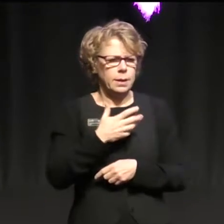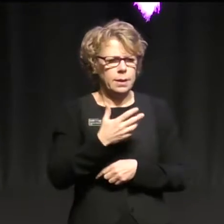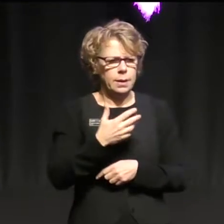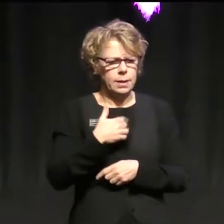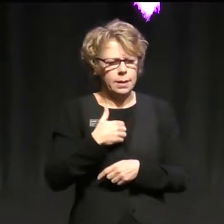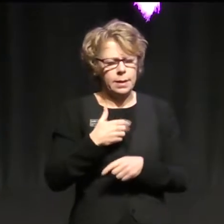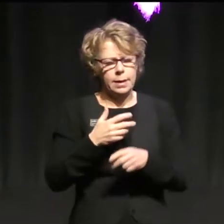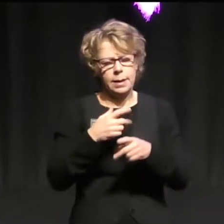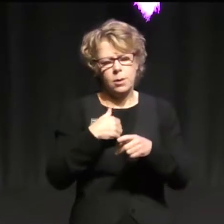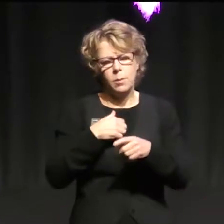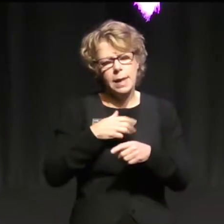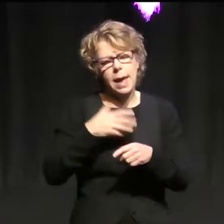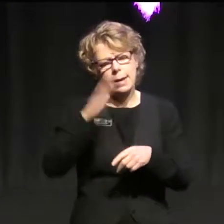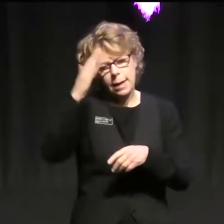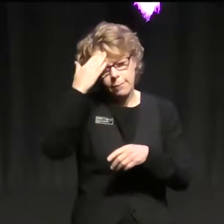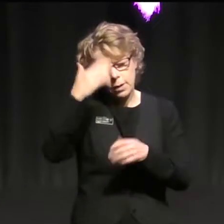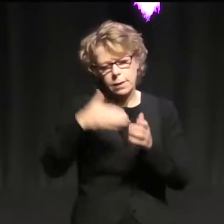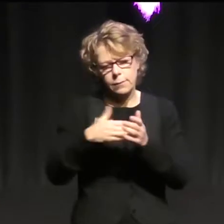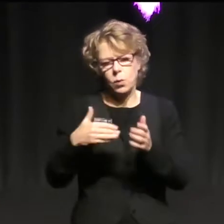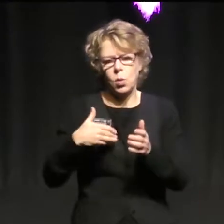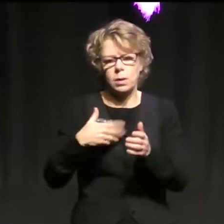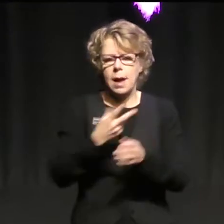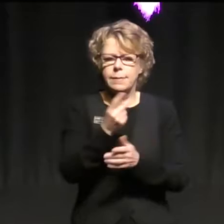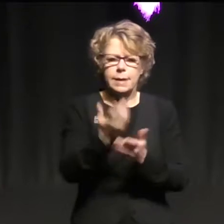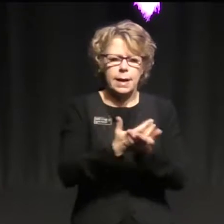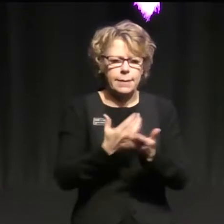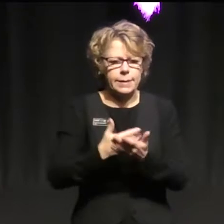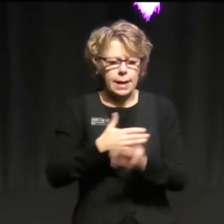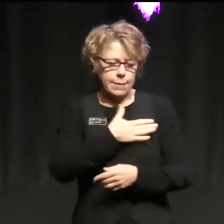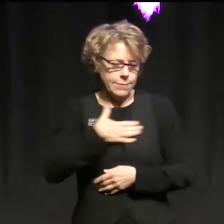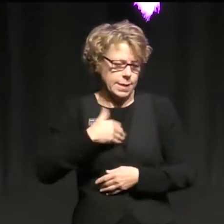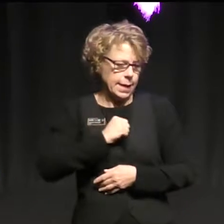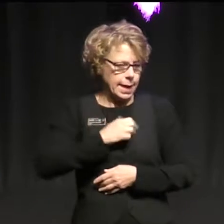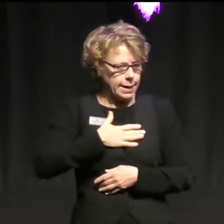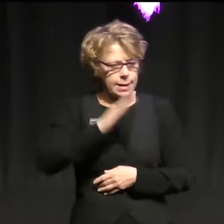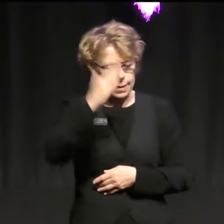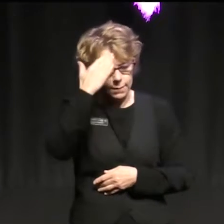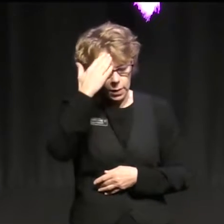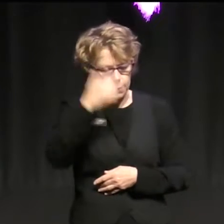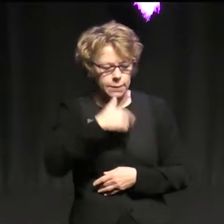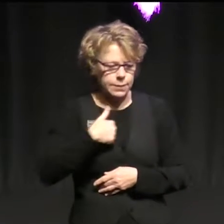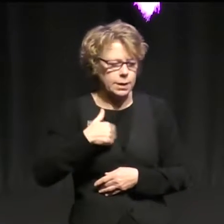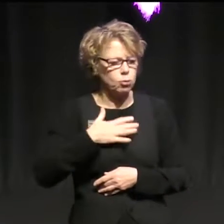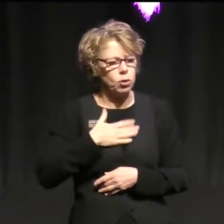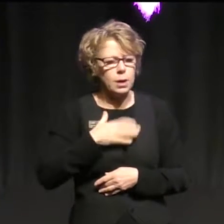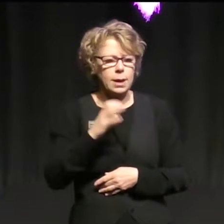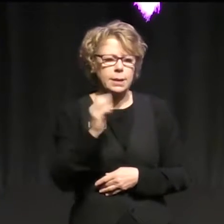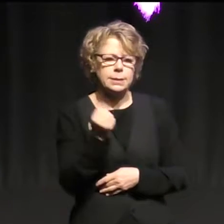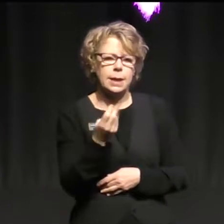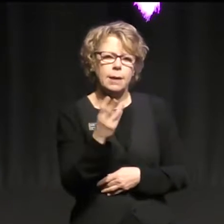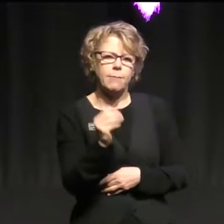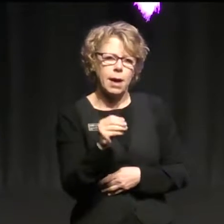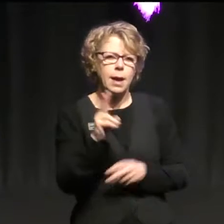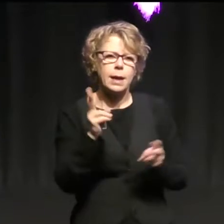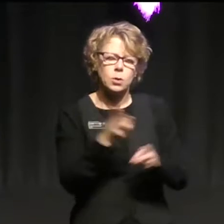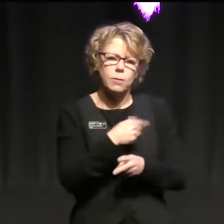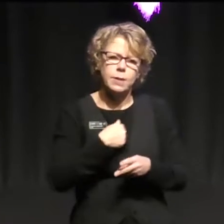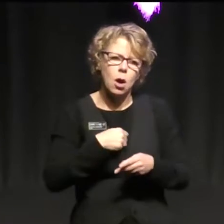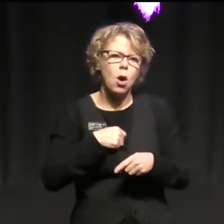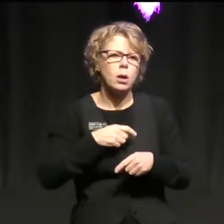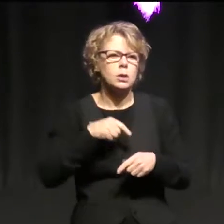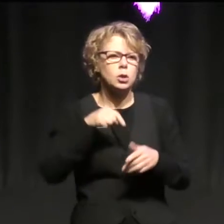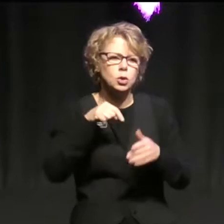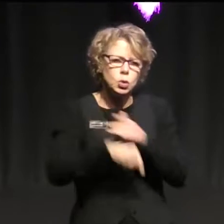an outsider experience, but I think at SEWA, we have always believed and we have deep faith